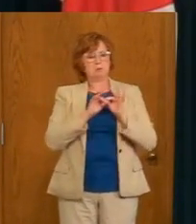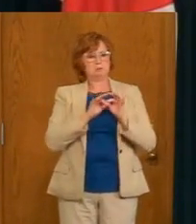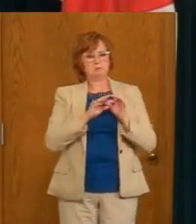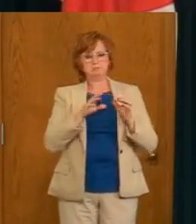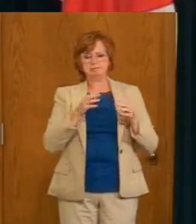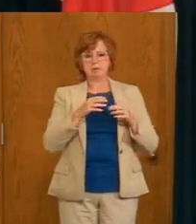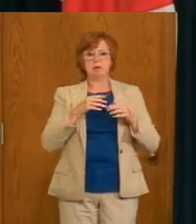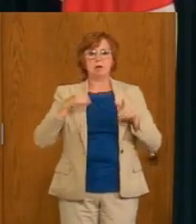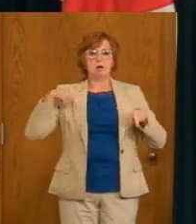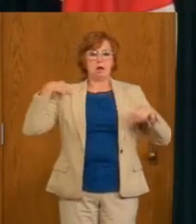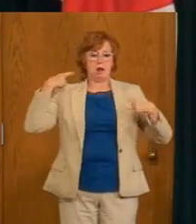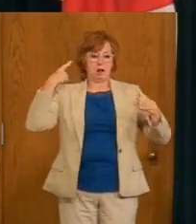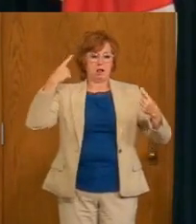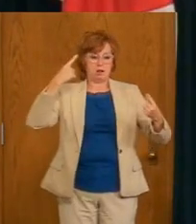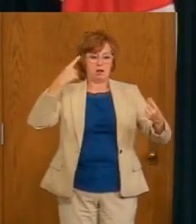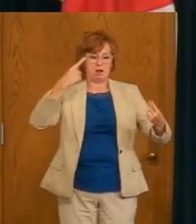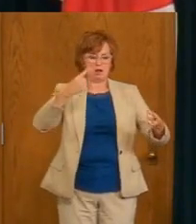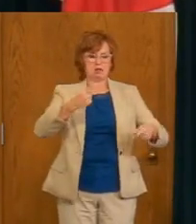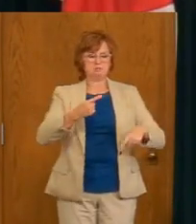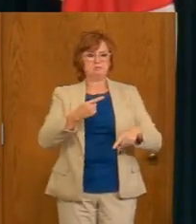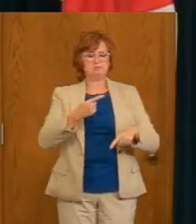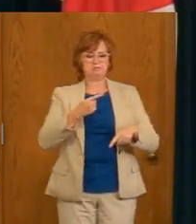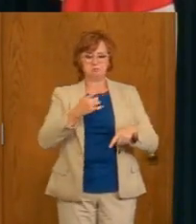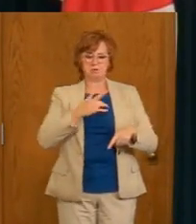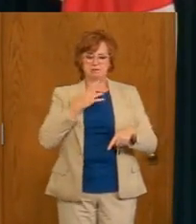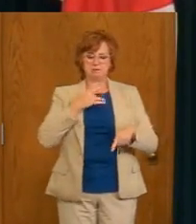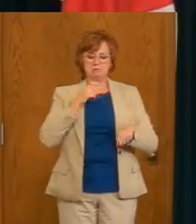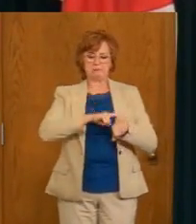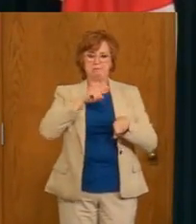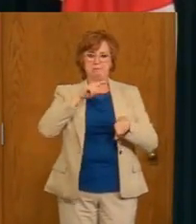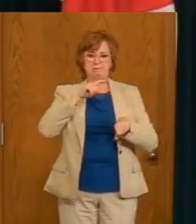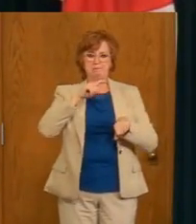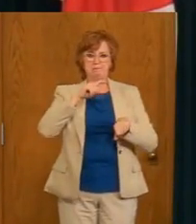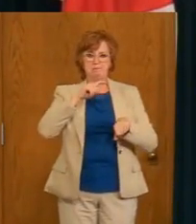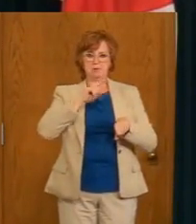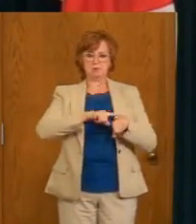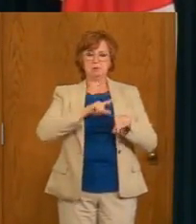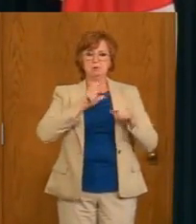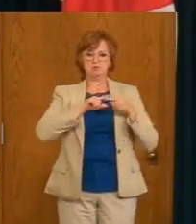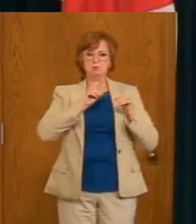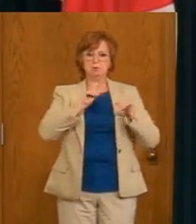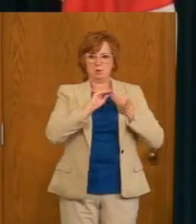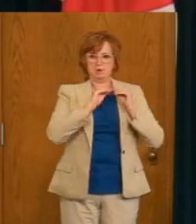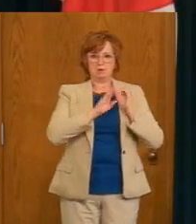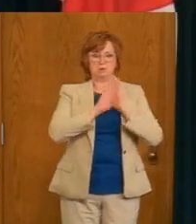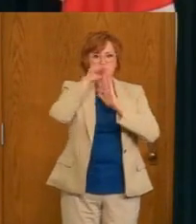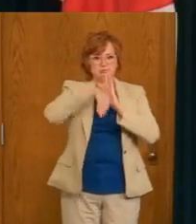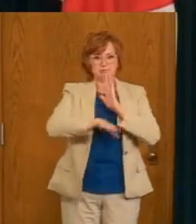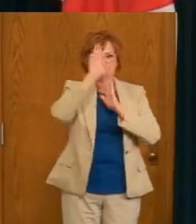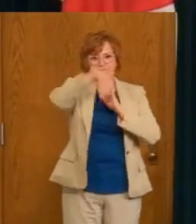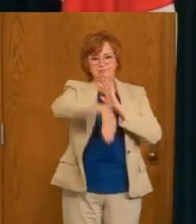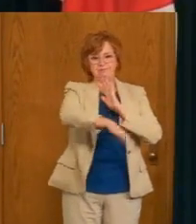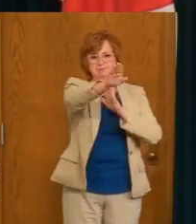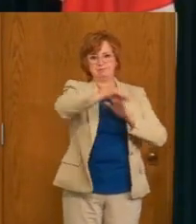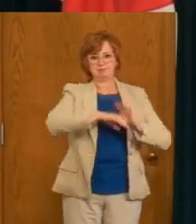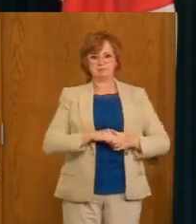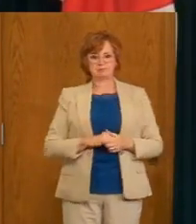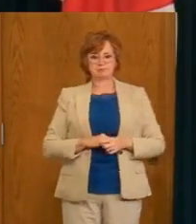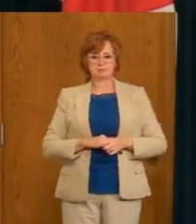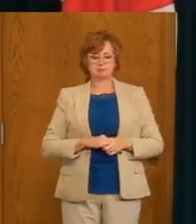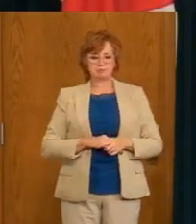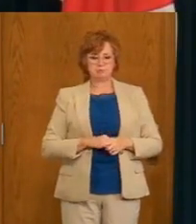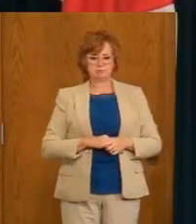of reopening right now, considering where we are with vaccinations on first dose related to elsewhere and concerning